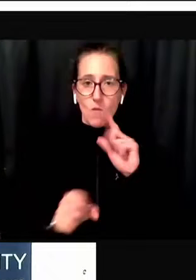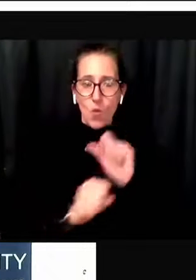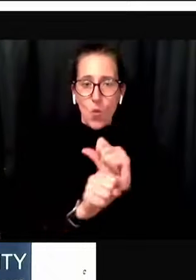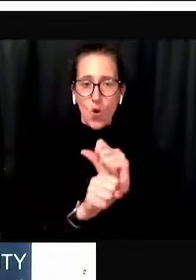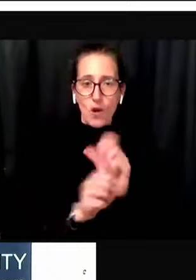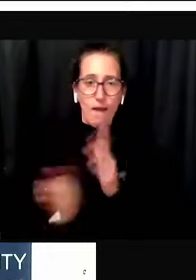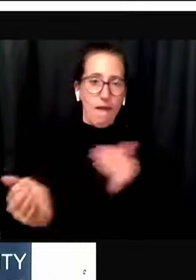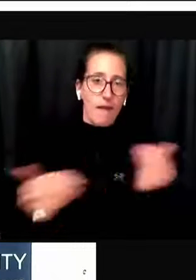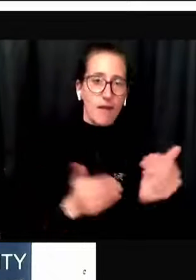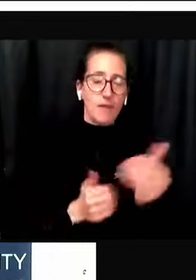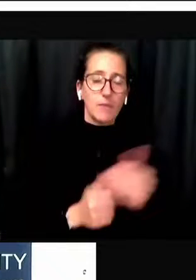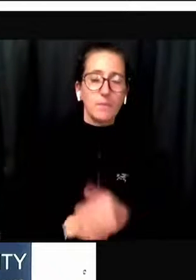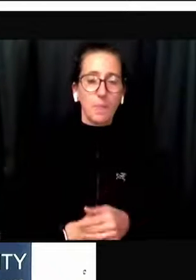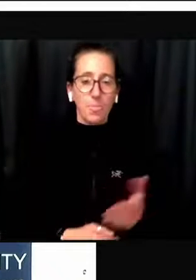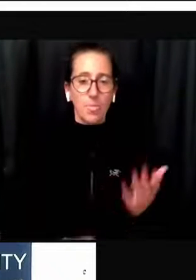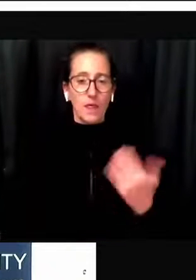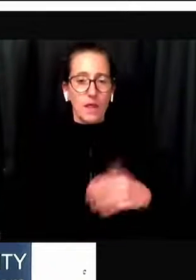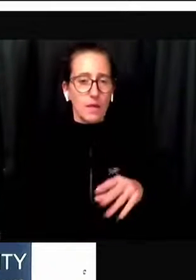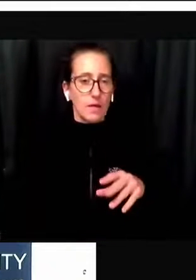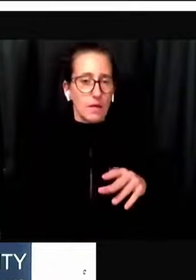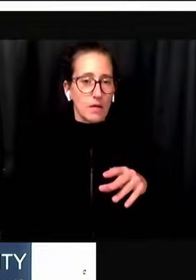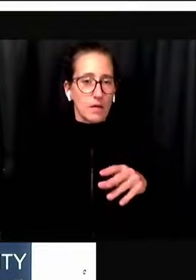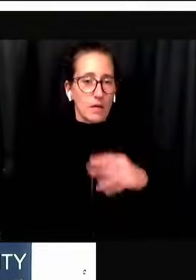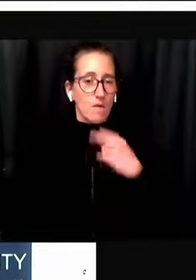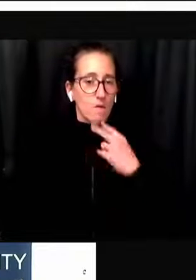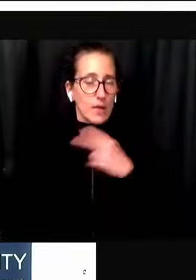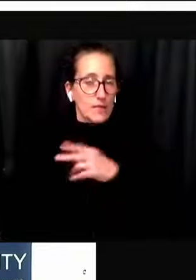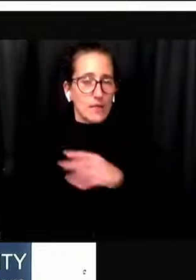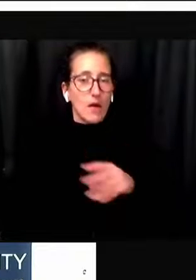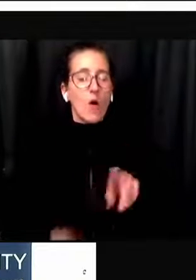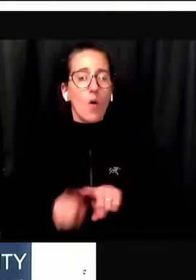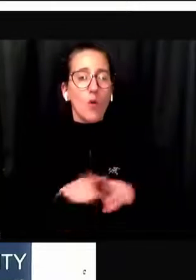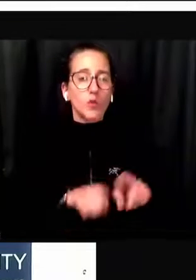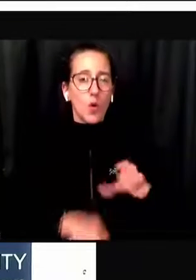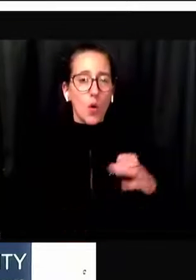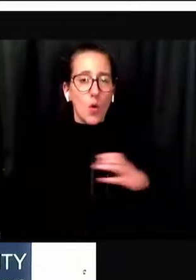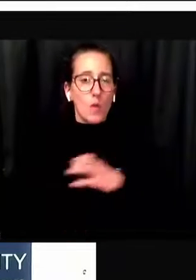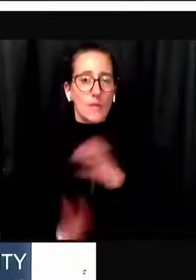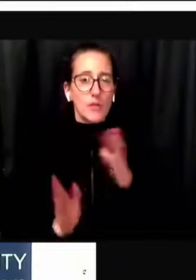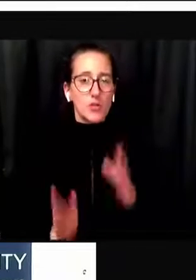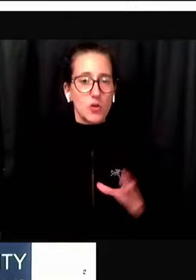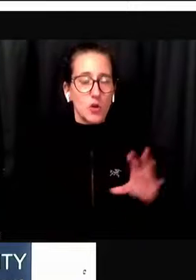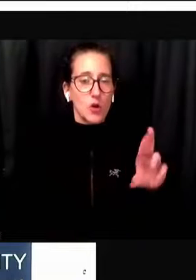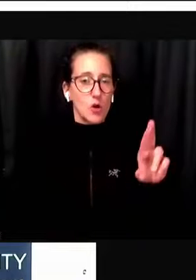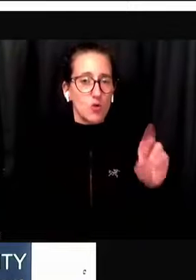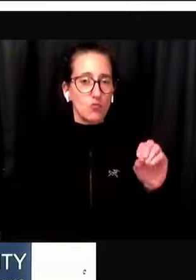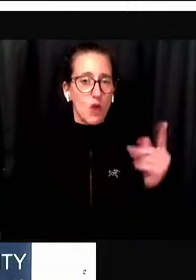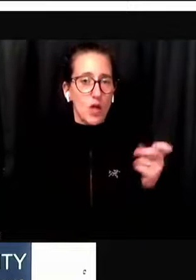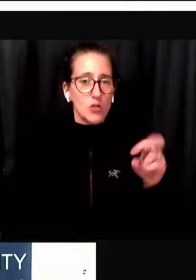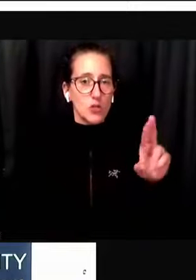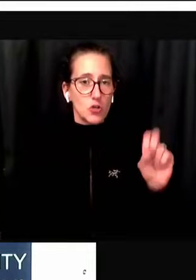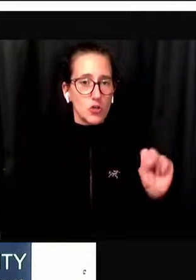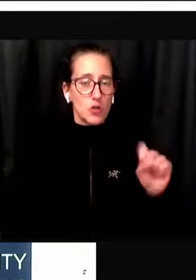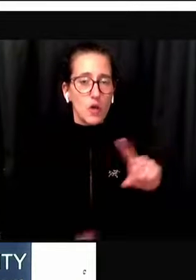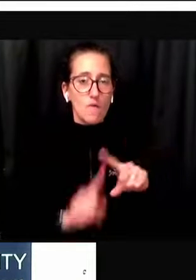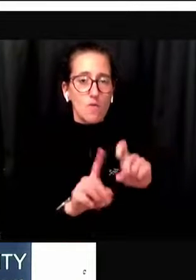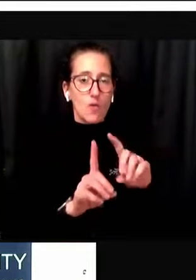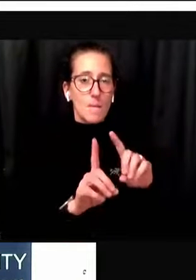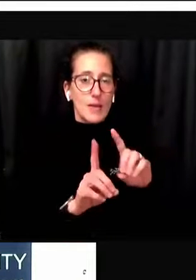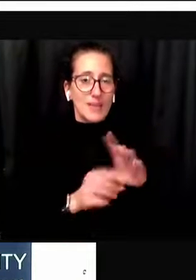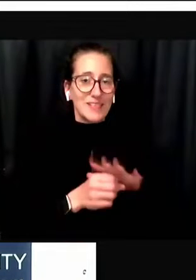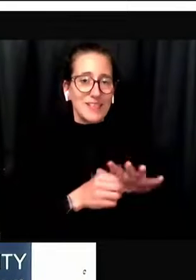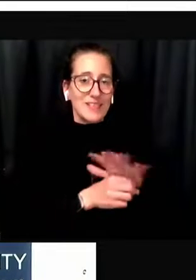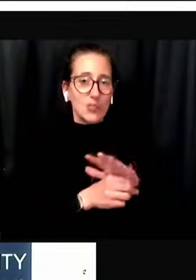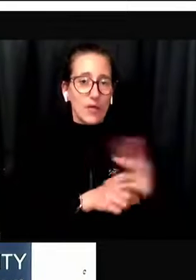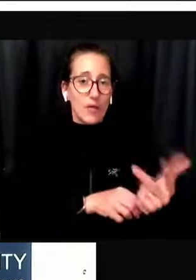Commissioner Rogers from District 3. He also expresses his thanks and was listening in, and he looks forward to his next